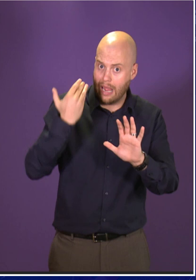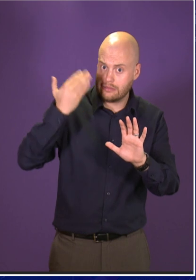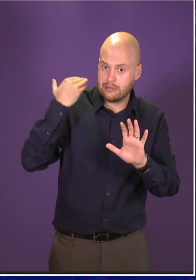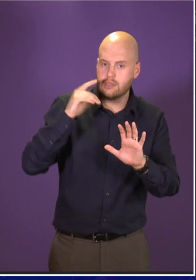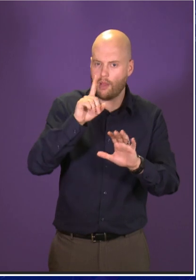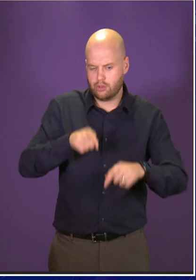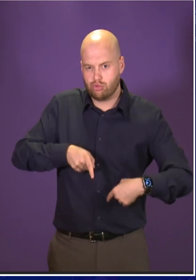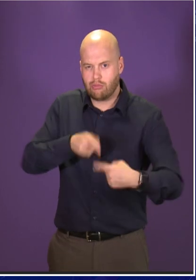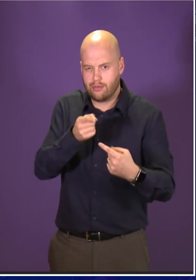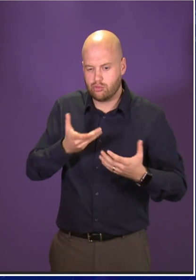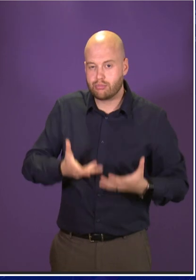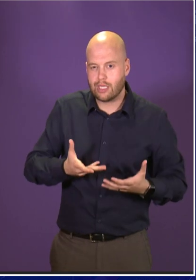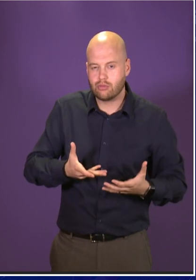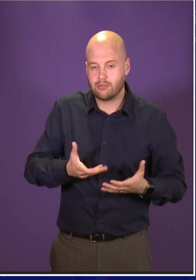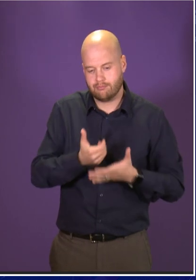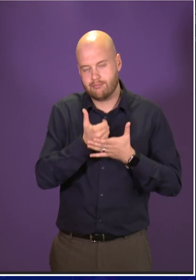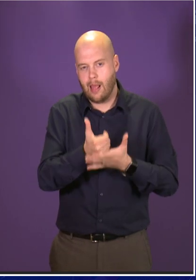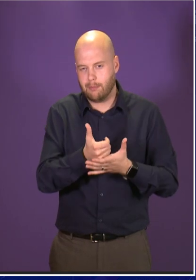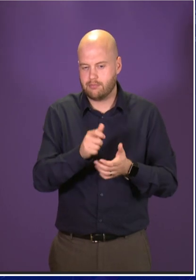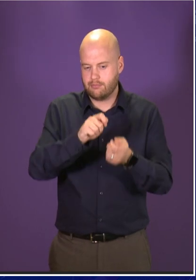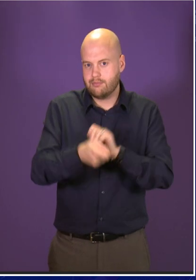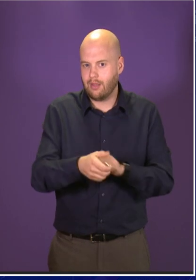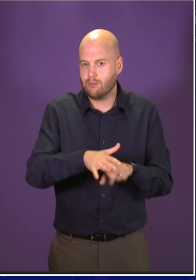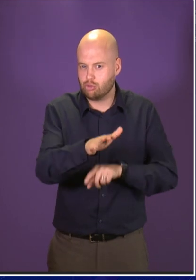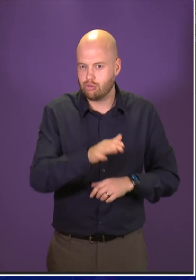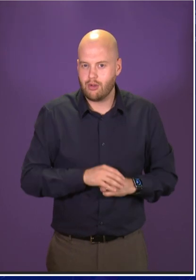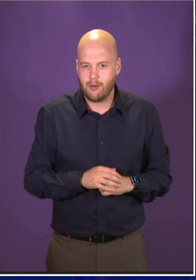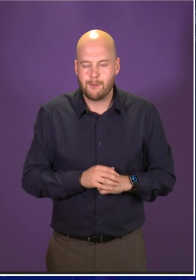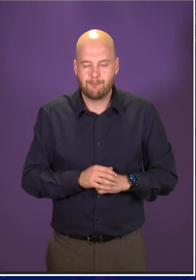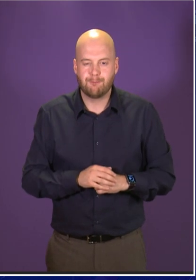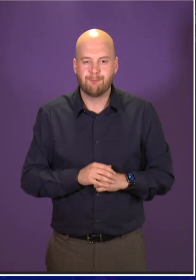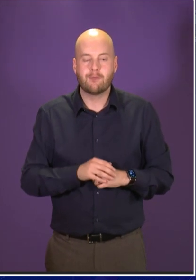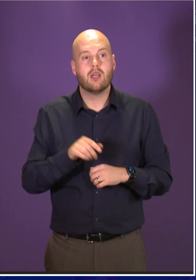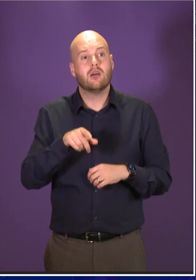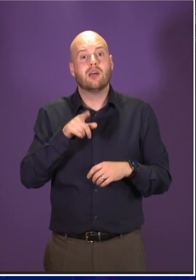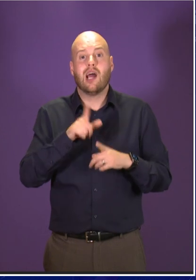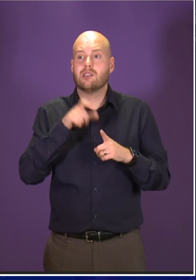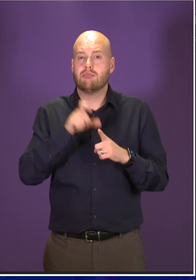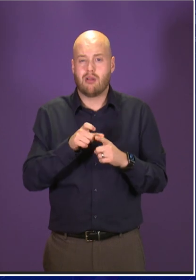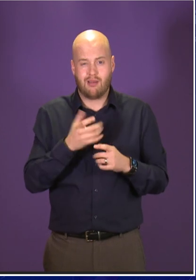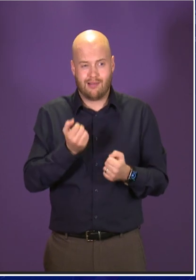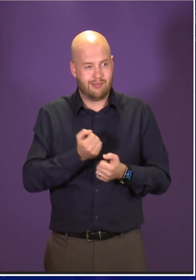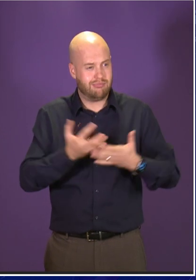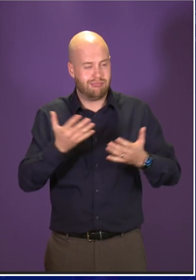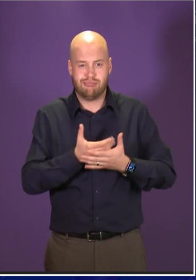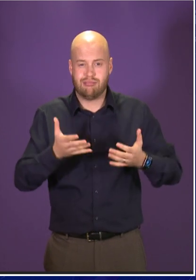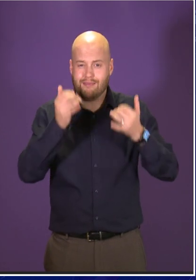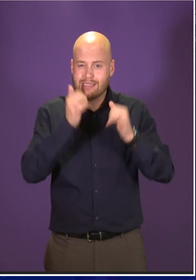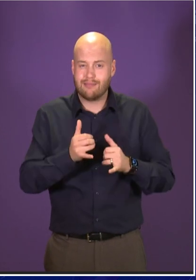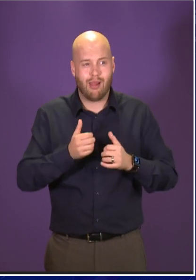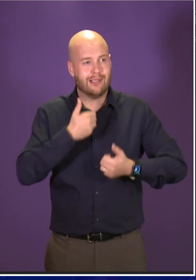future. And in addition to Edinburgh's festivals, all year round, there are hundreds of festivals and celebrations in